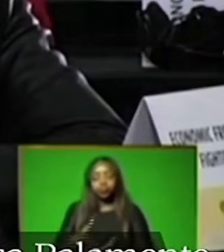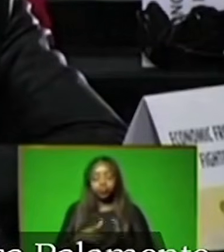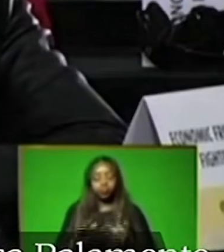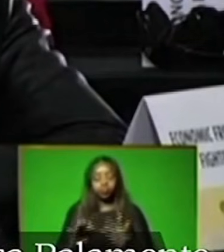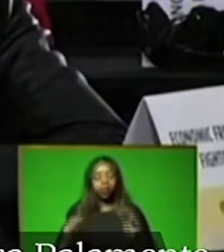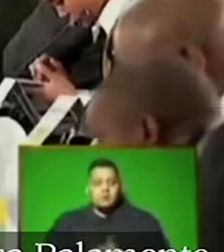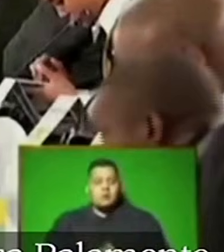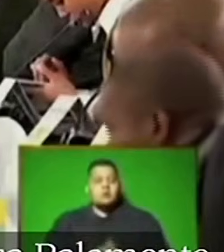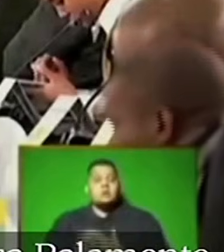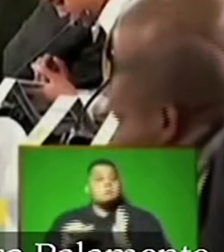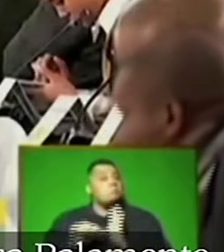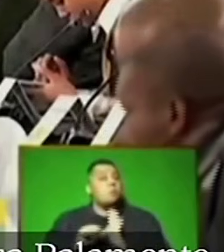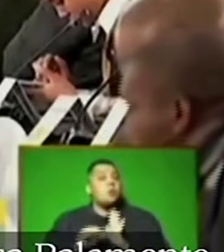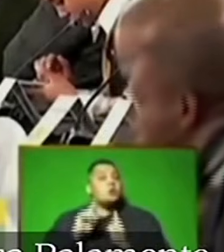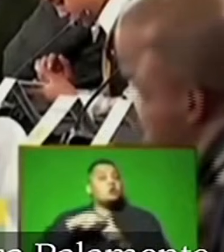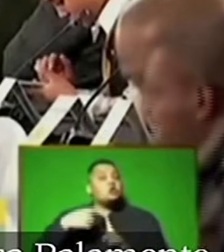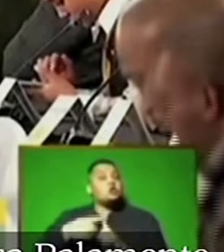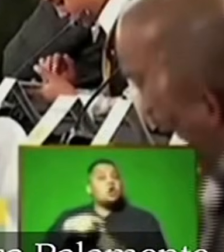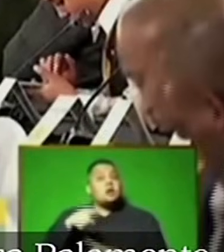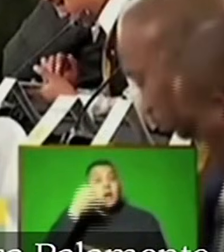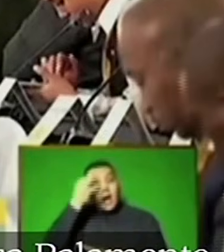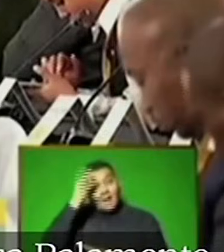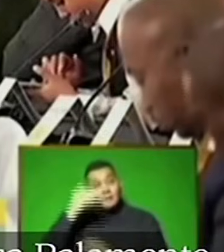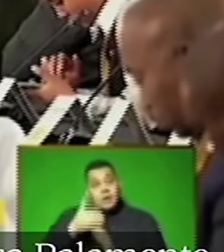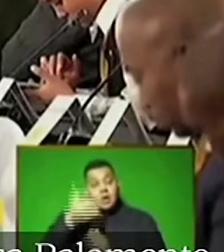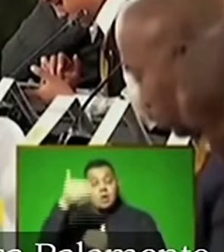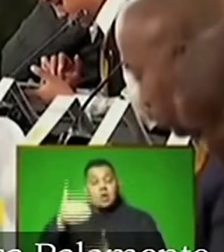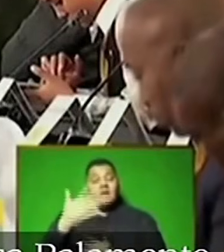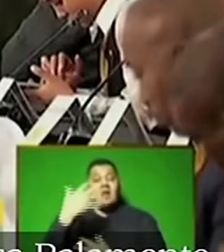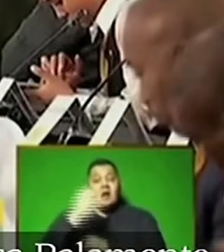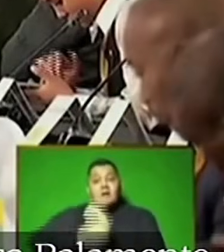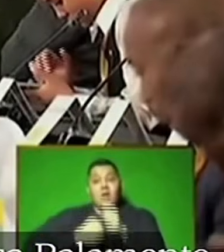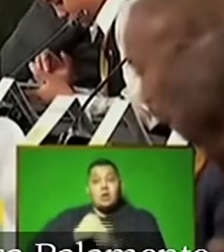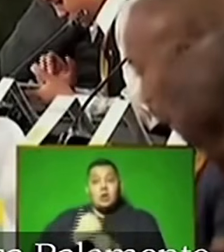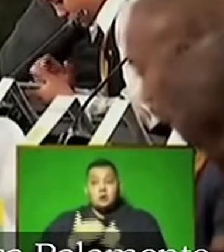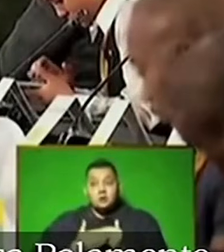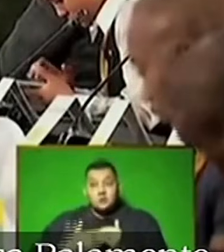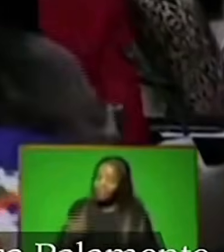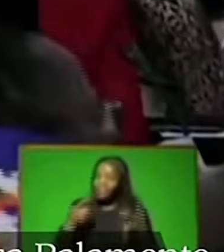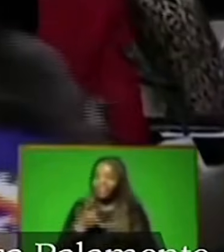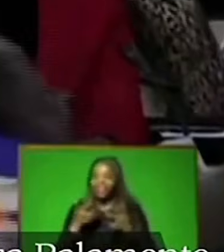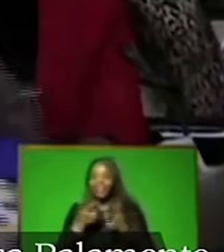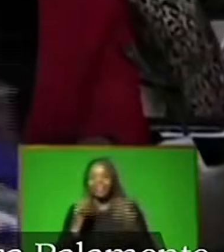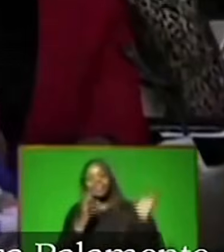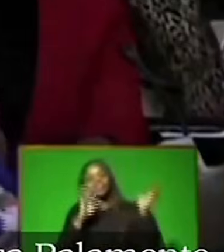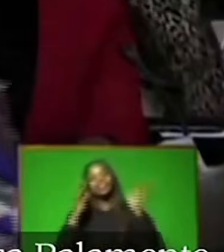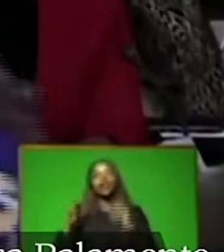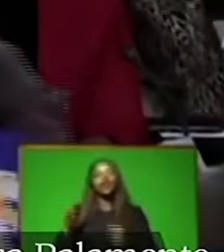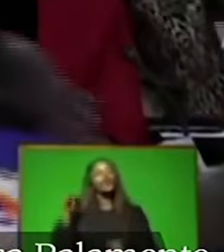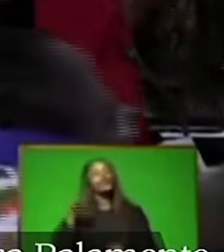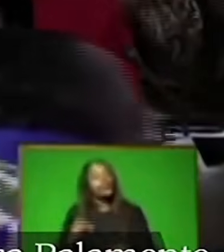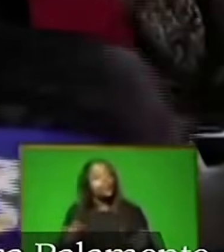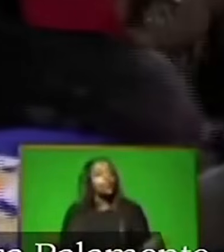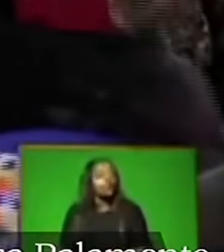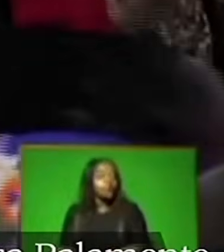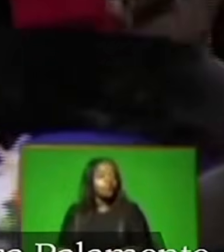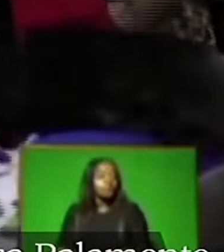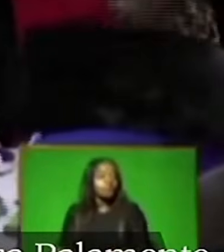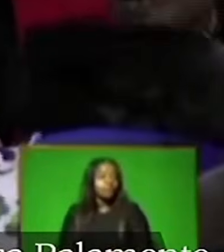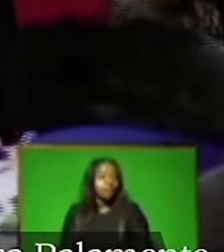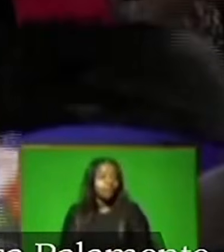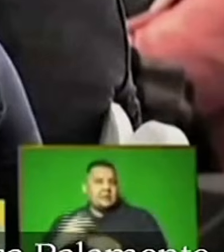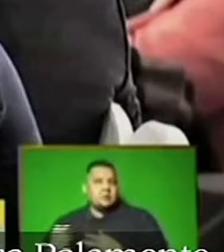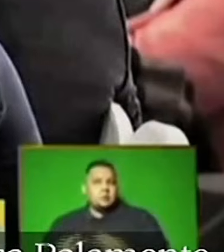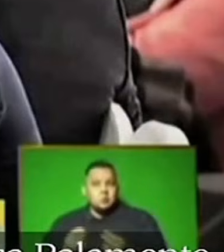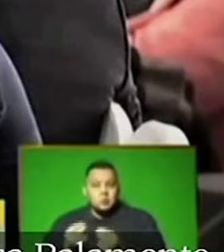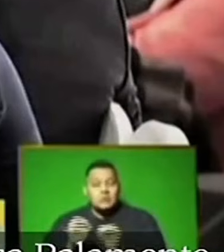Mopresidente Cyril Ramaphosa o entse kgoeletso ho mekga eo ANC e theile mmuso wa naha wa kopanelo le yona ho bontsha tshebetso ya ona ka dipuo le